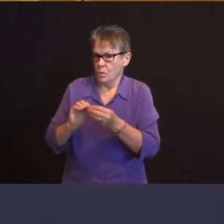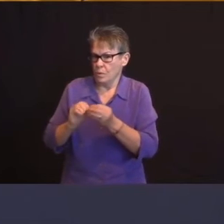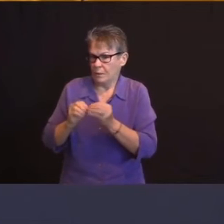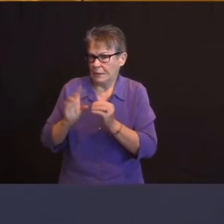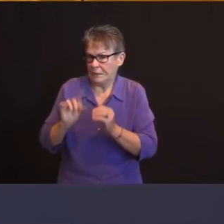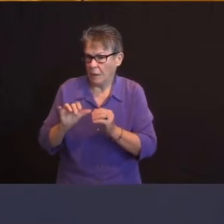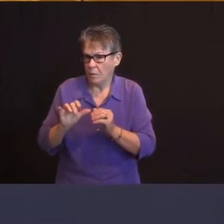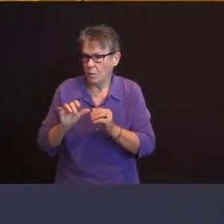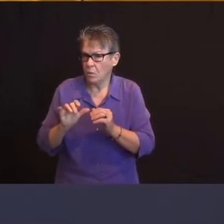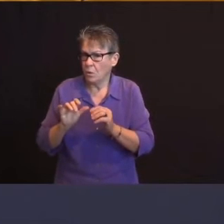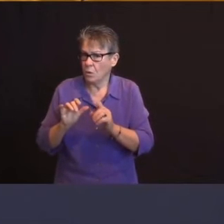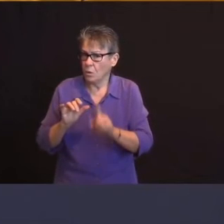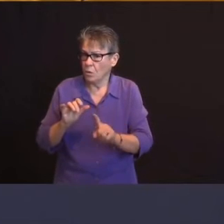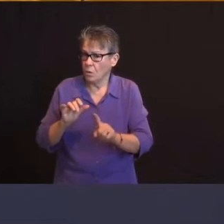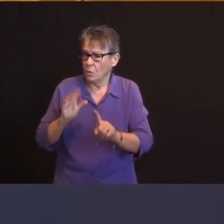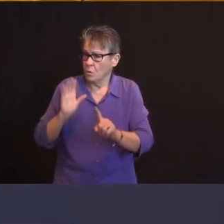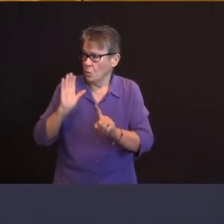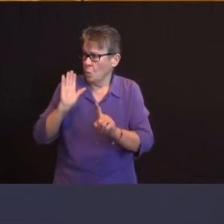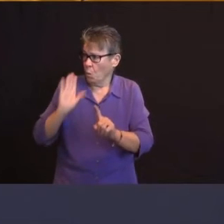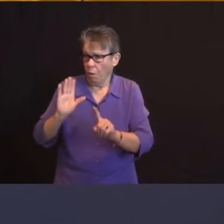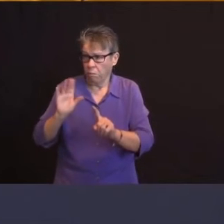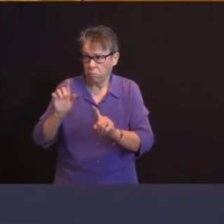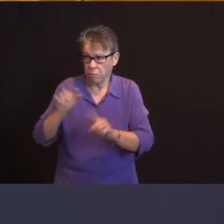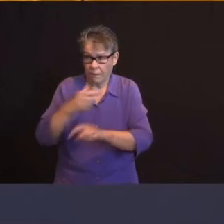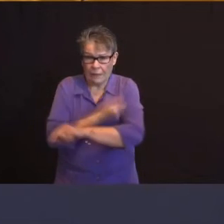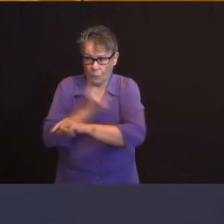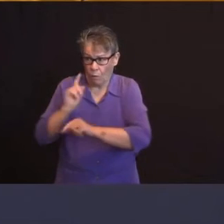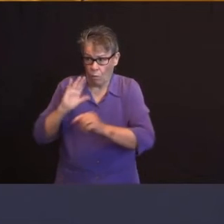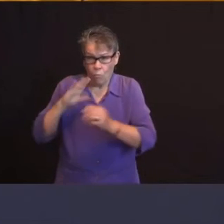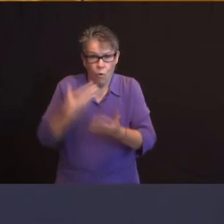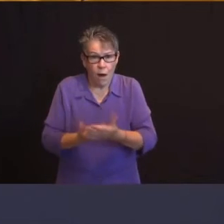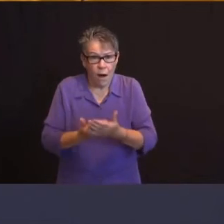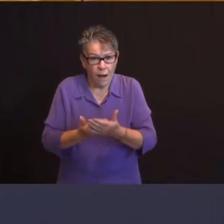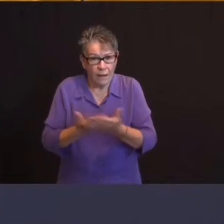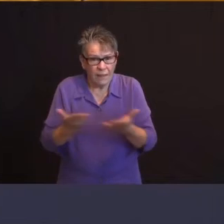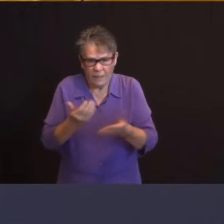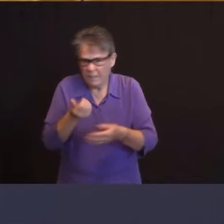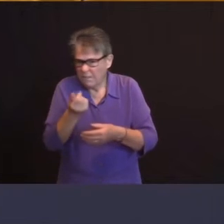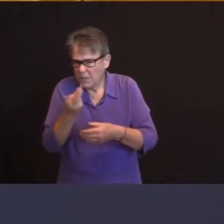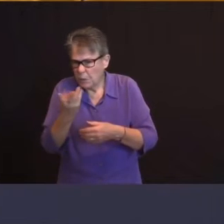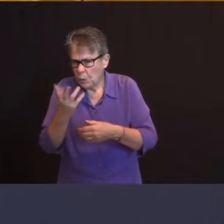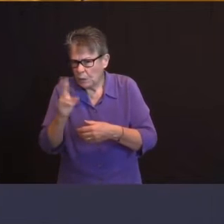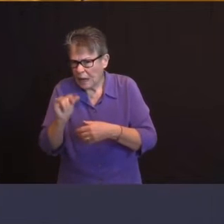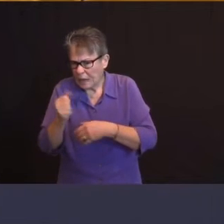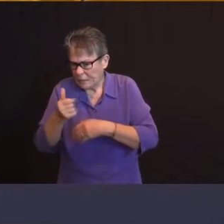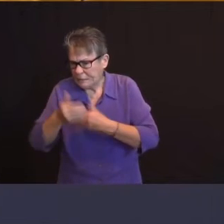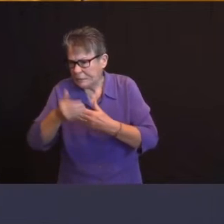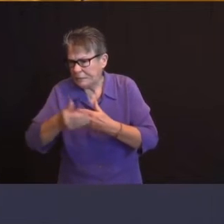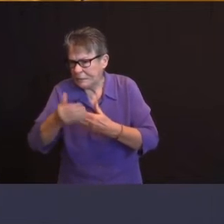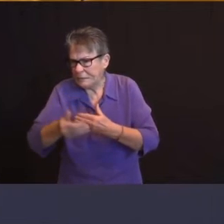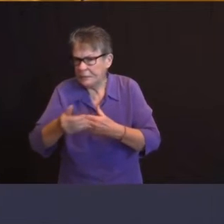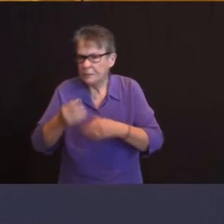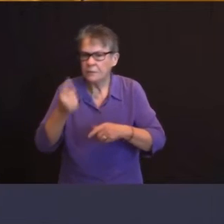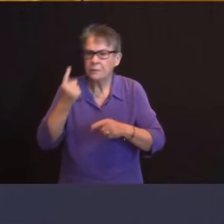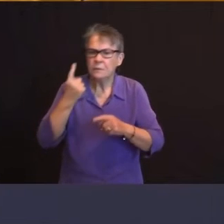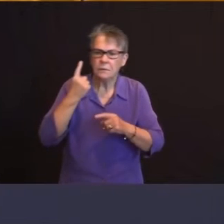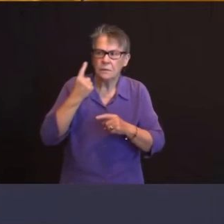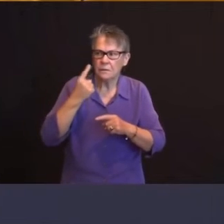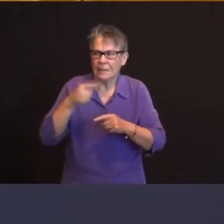is emergency use authorization, then it has to go through one other board. The acronym, Ed, I always forget, but you'll tell me, what